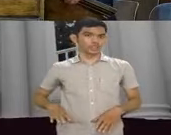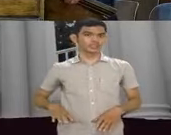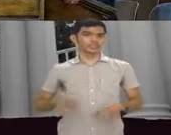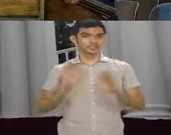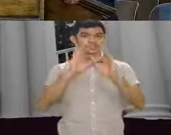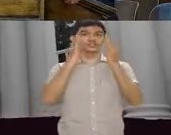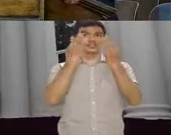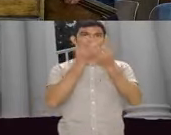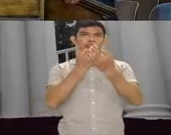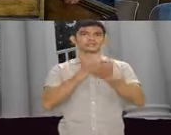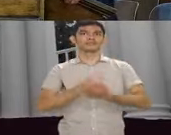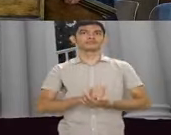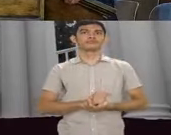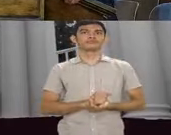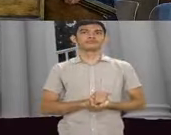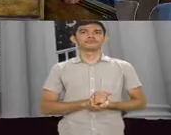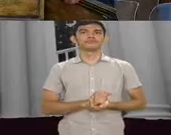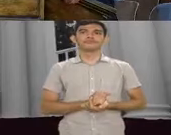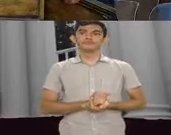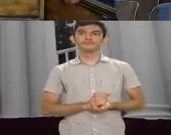point is this.